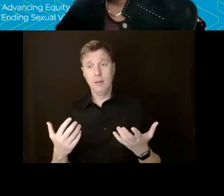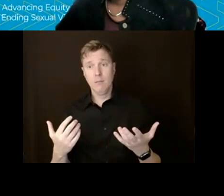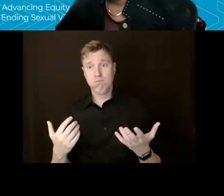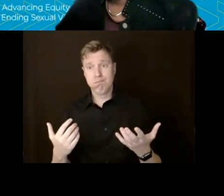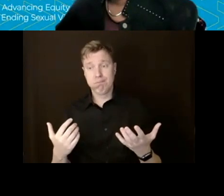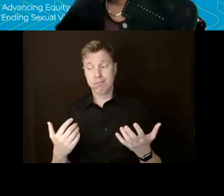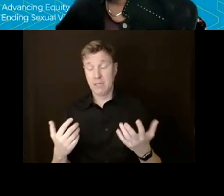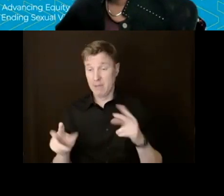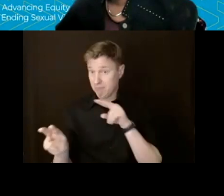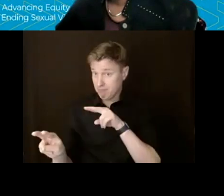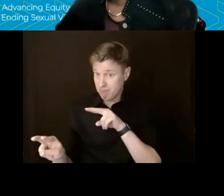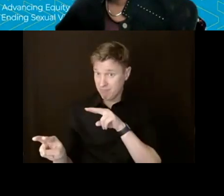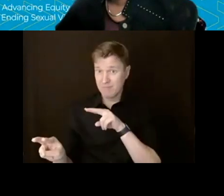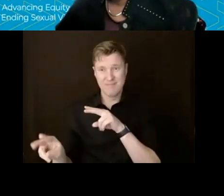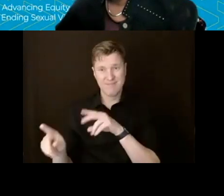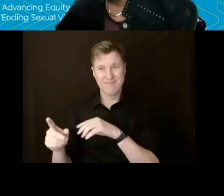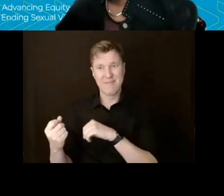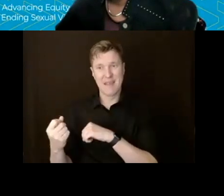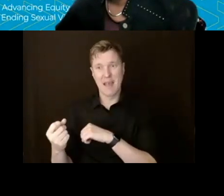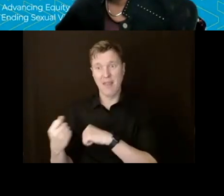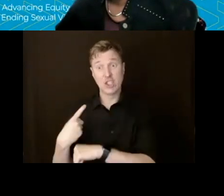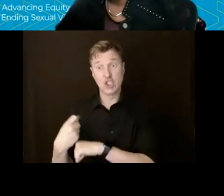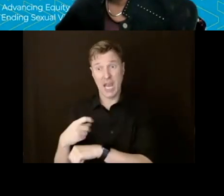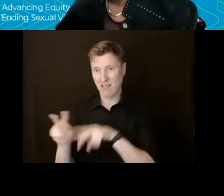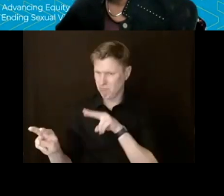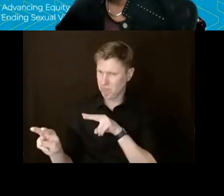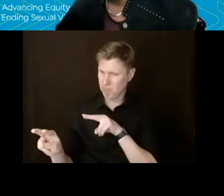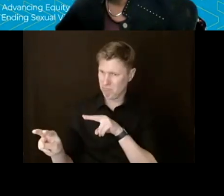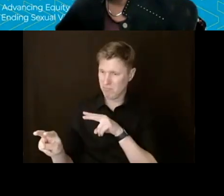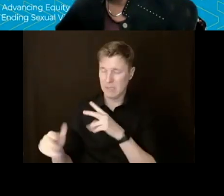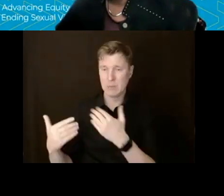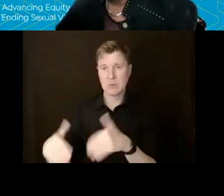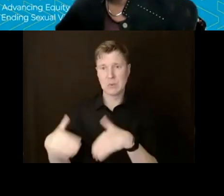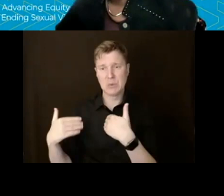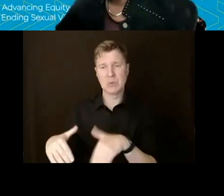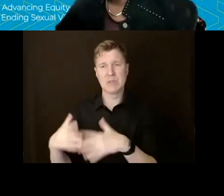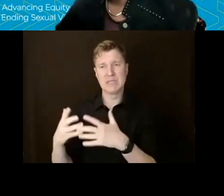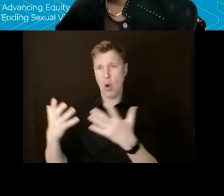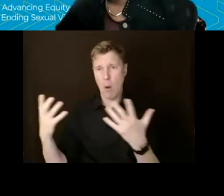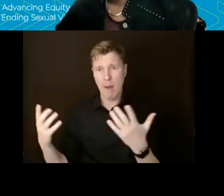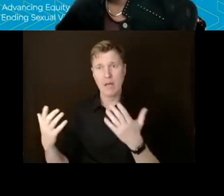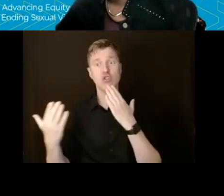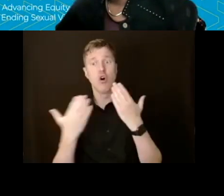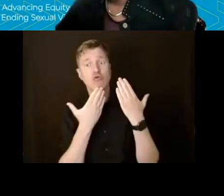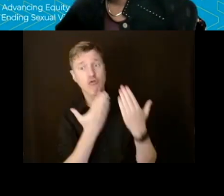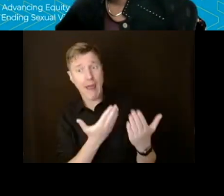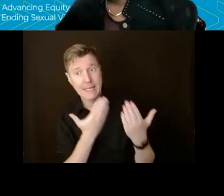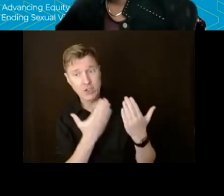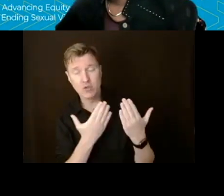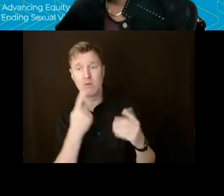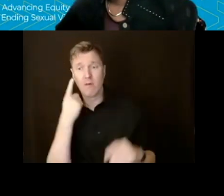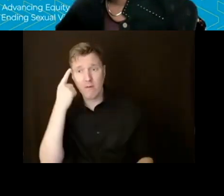abreast of what's going on in the chat the whole time, and there's just been so much gratitude for